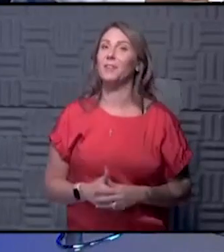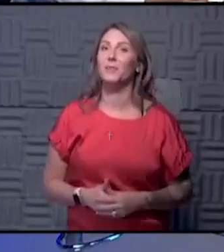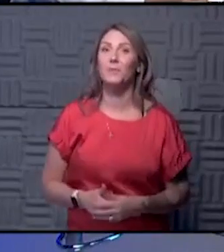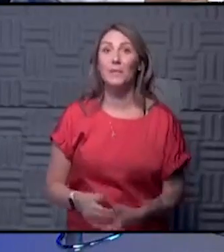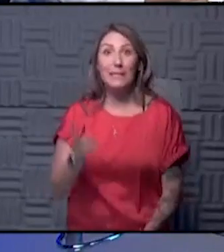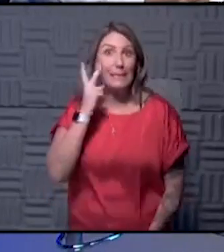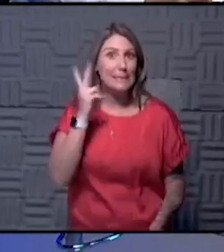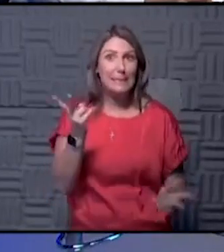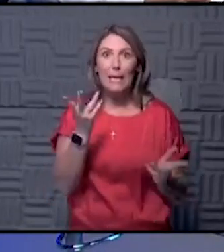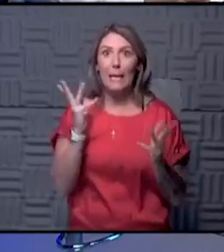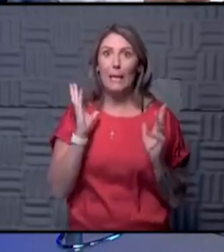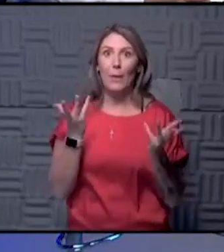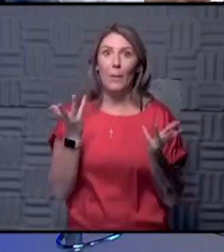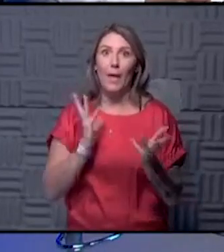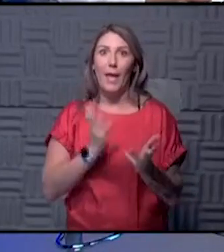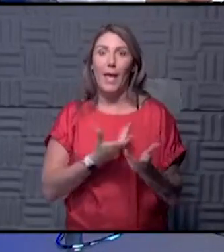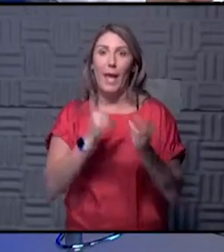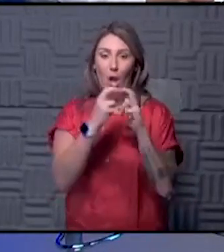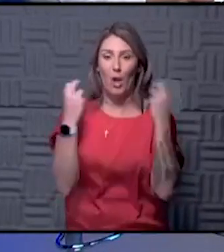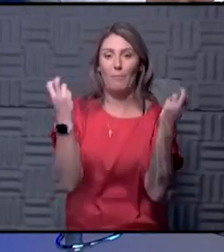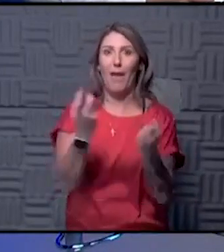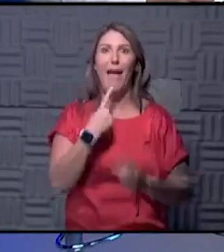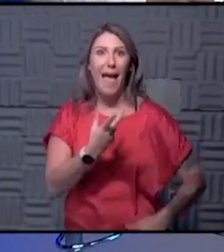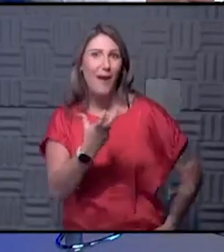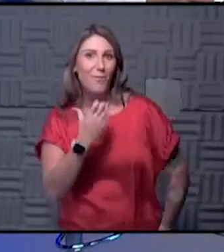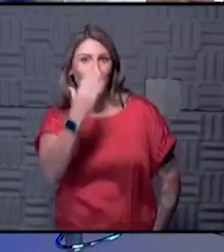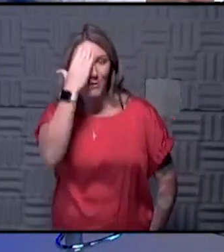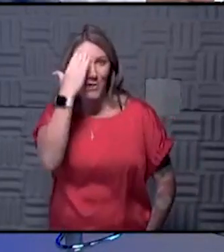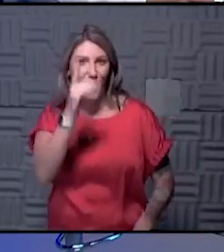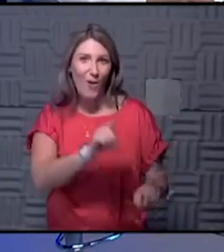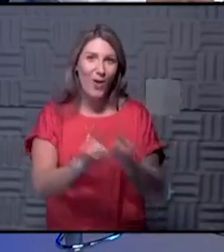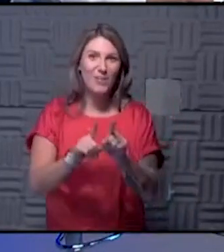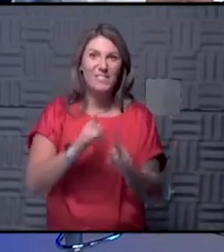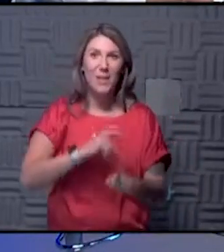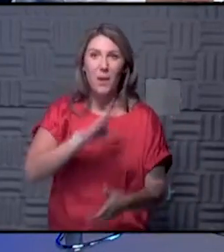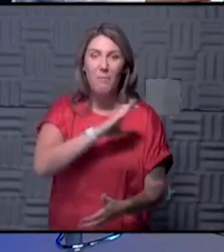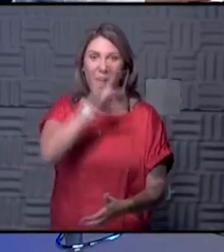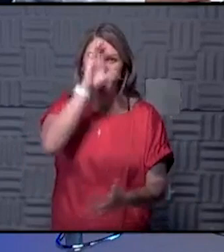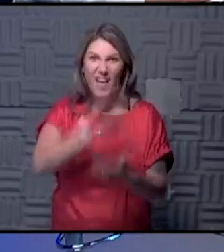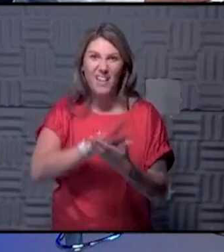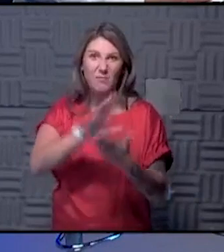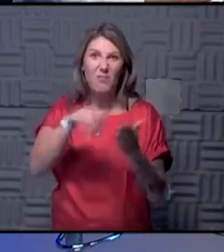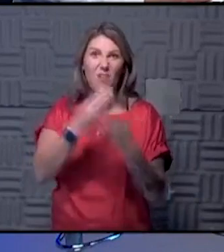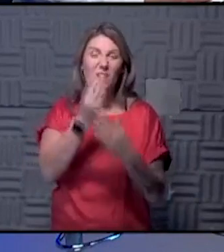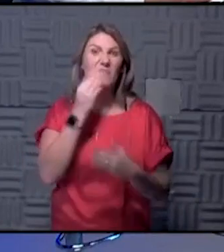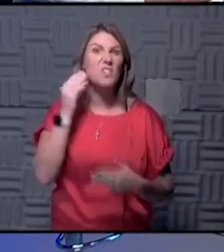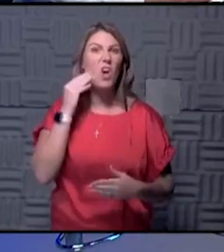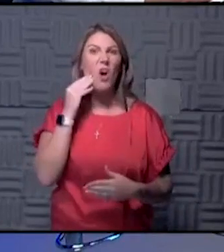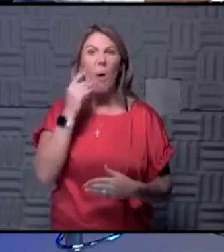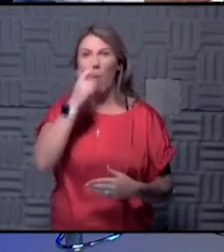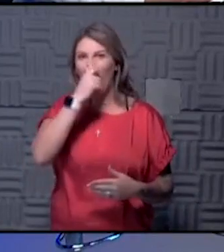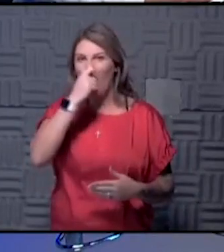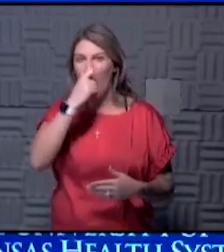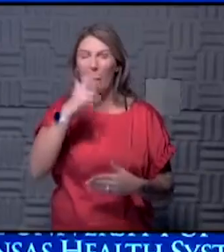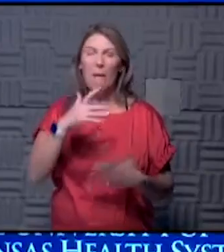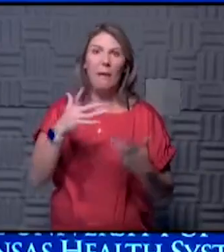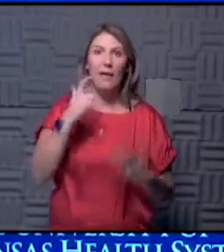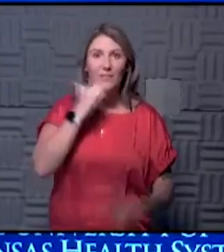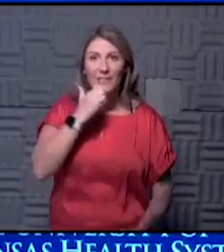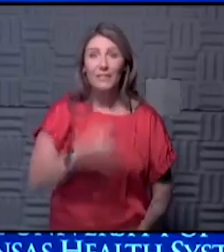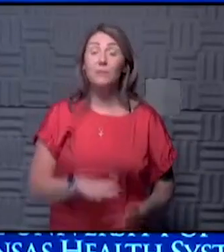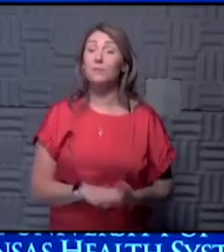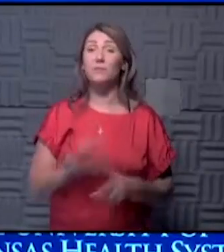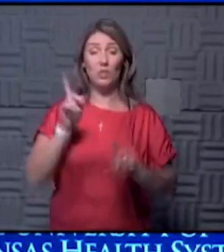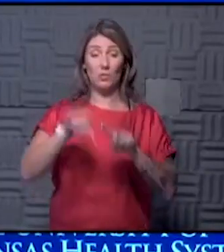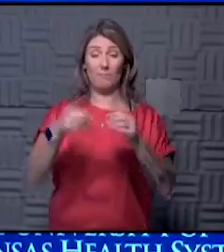see what our panel thinks because I'm not sure we have a good answer to this question. My husband comes home congested like every day. Here's the problem. We can't really